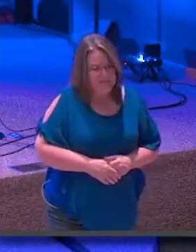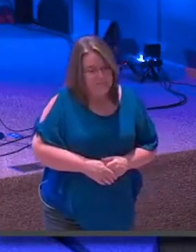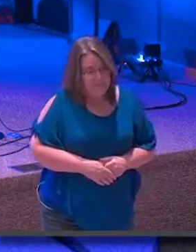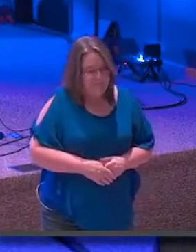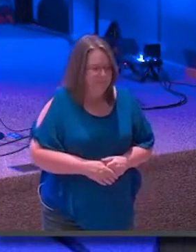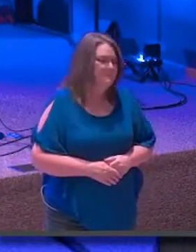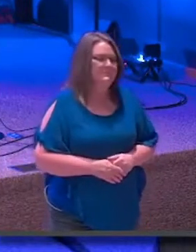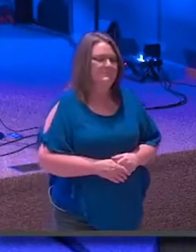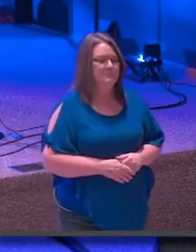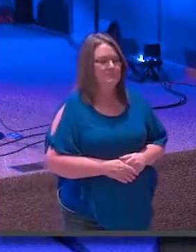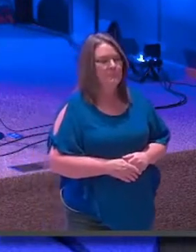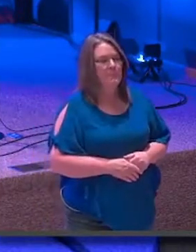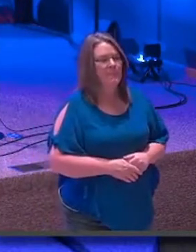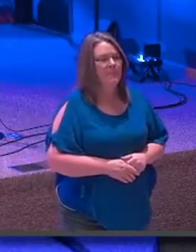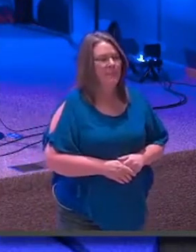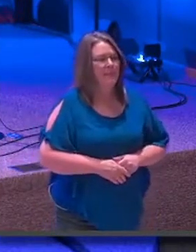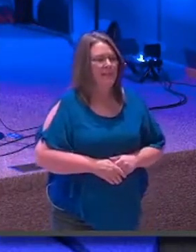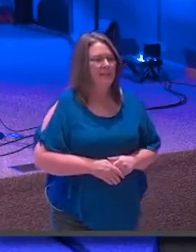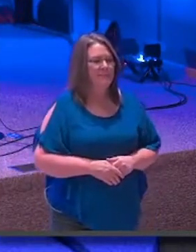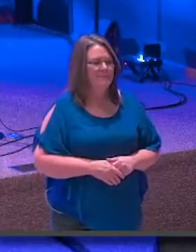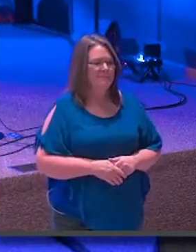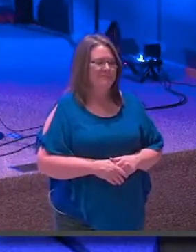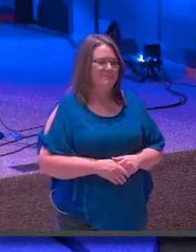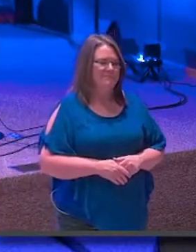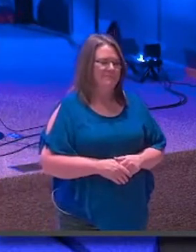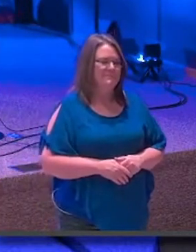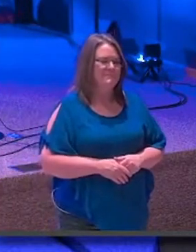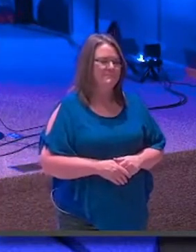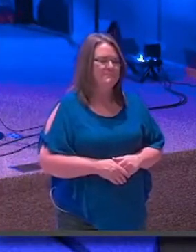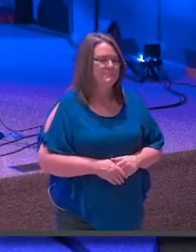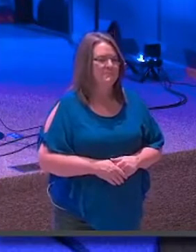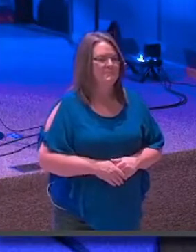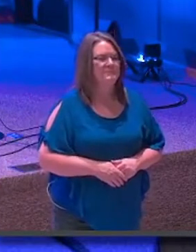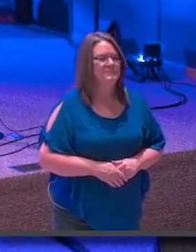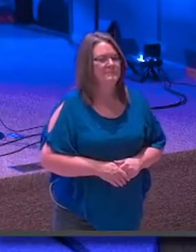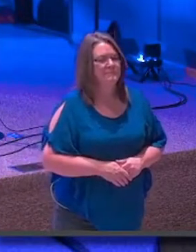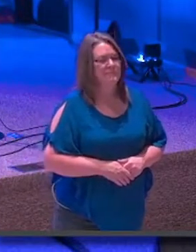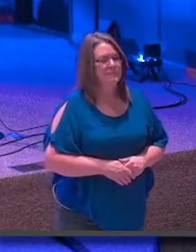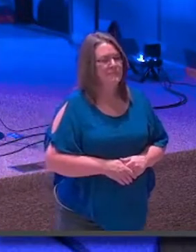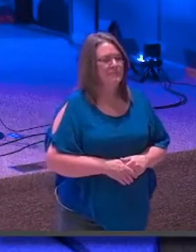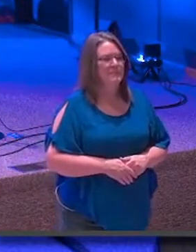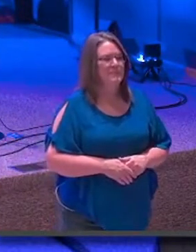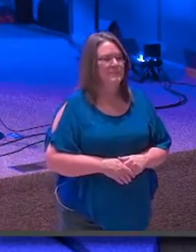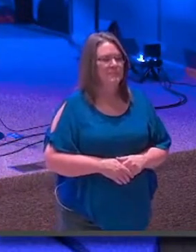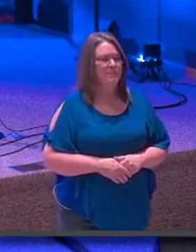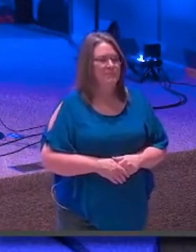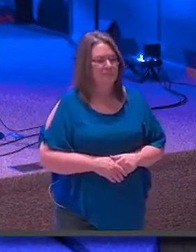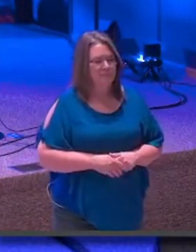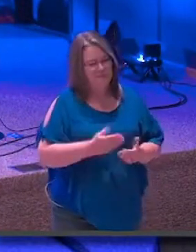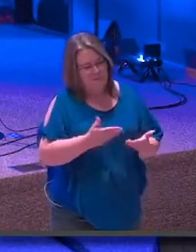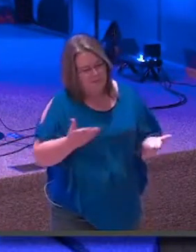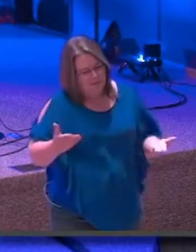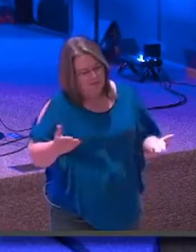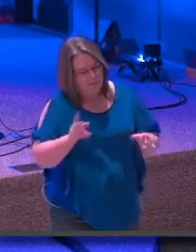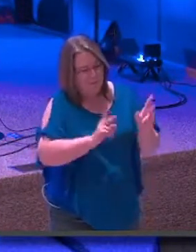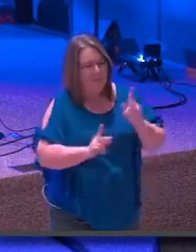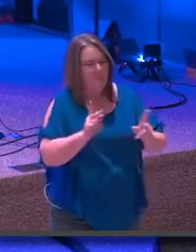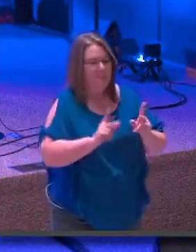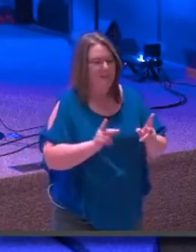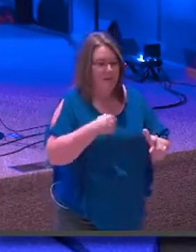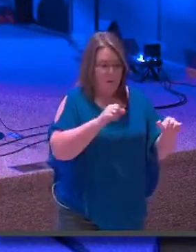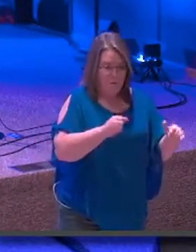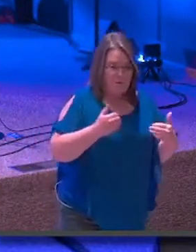you know, Here's the thing, people. We can have